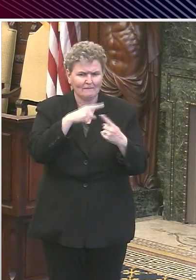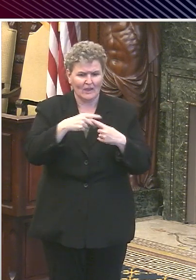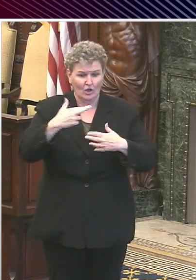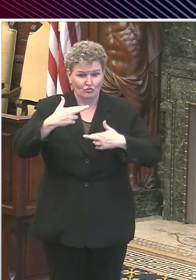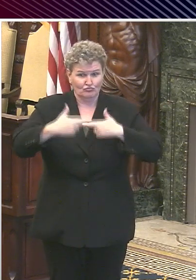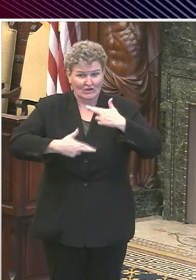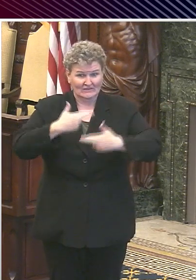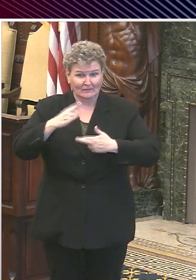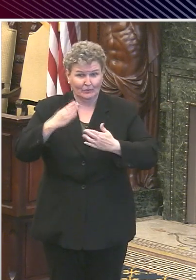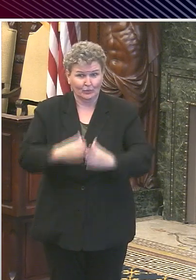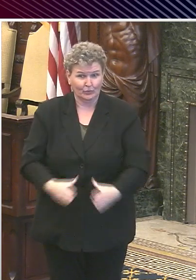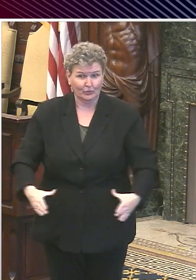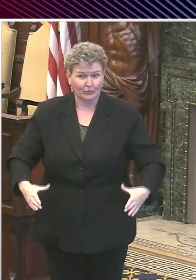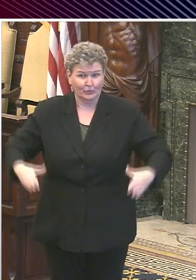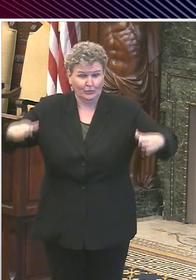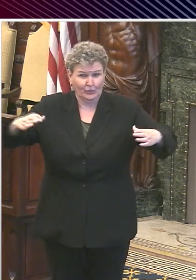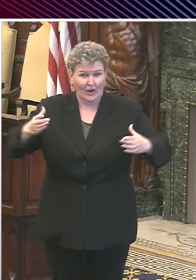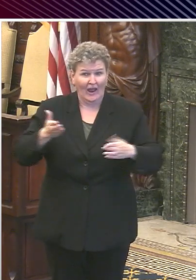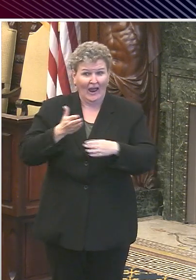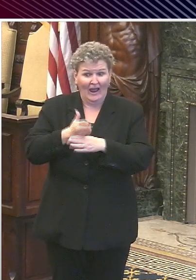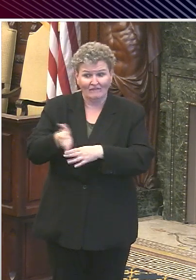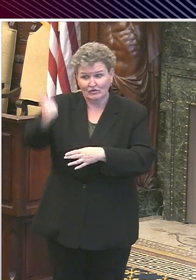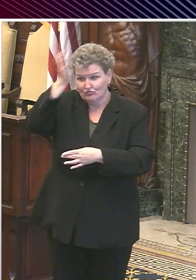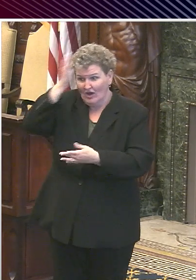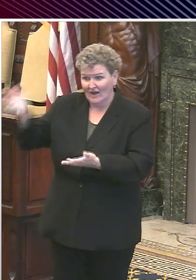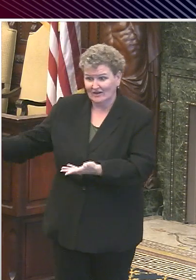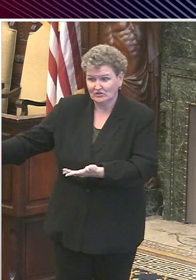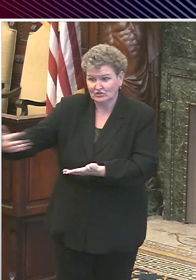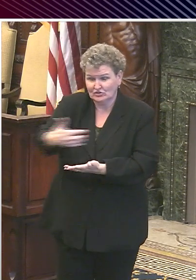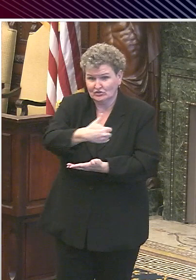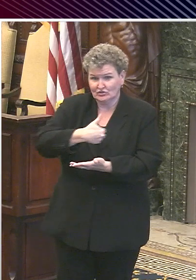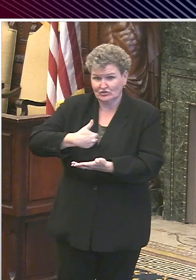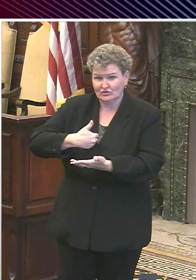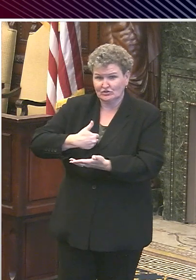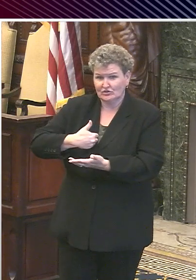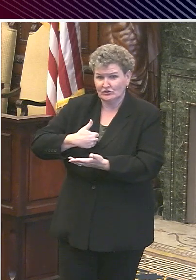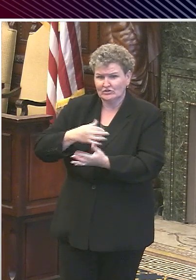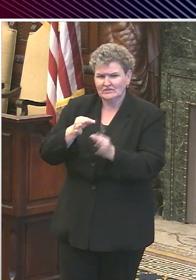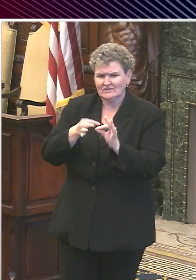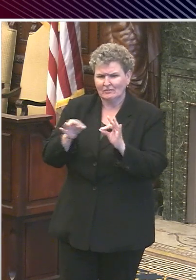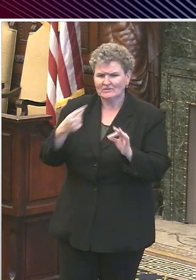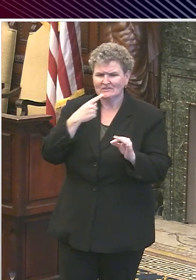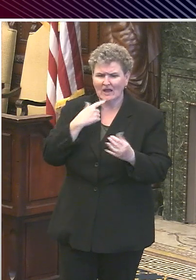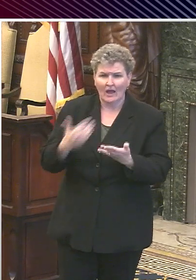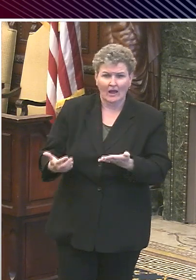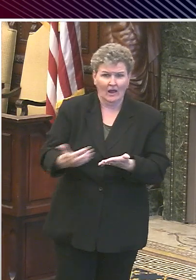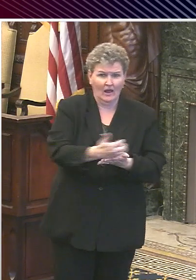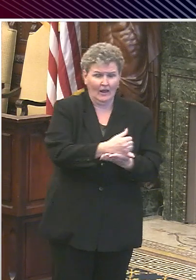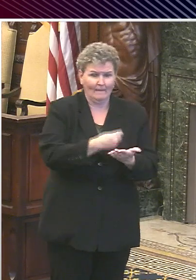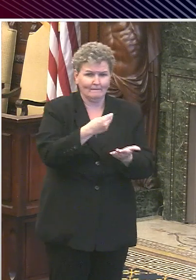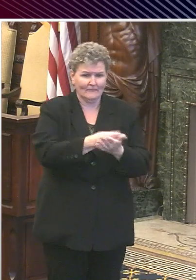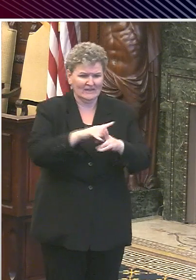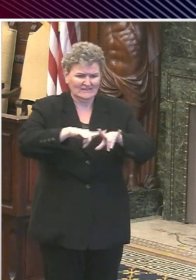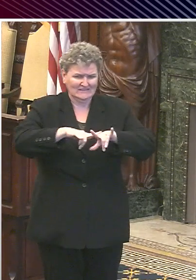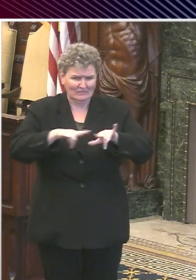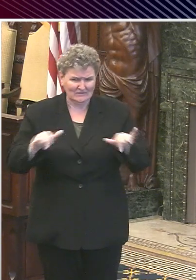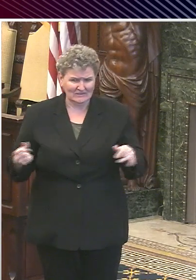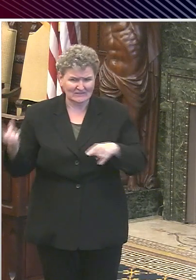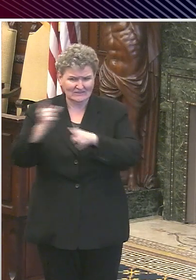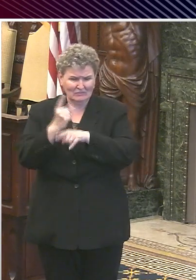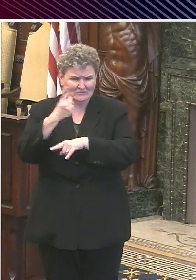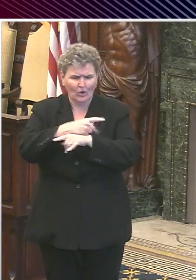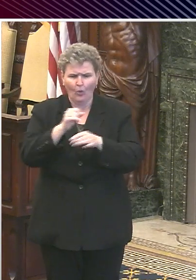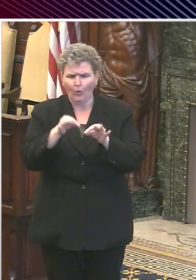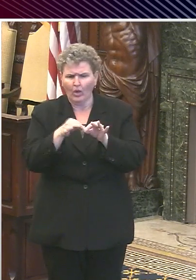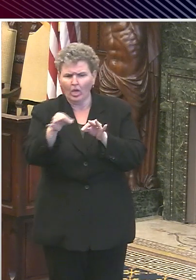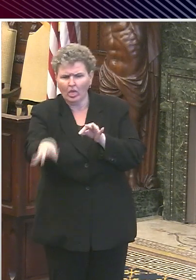is a day after the regular trash pickup, or are you saying in the statement that both will be picked up one day after